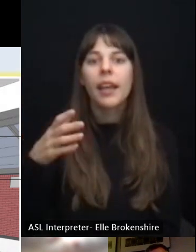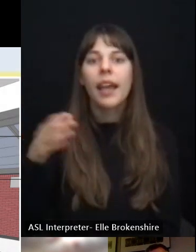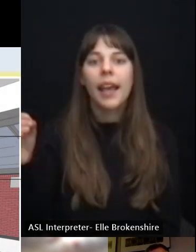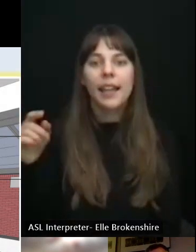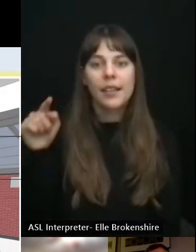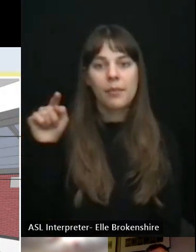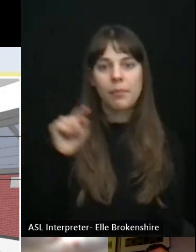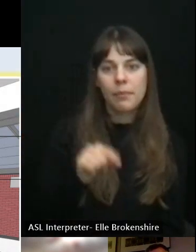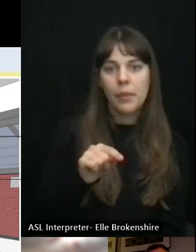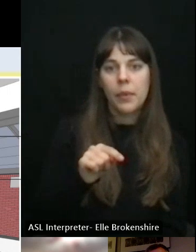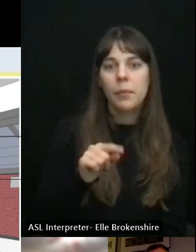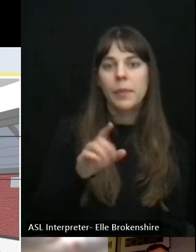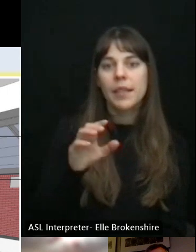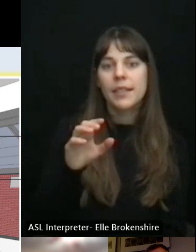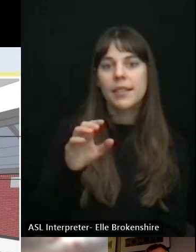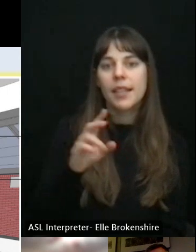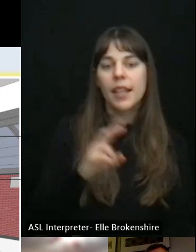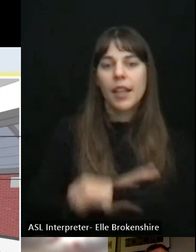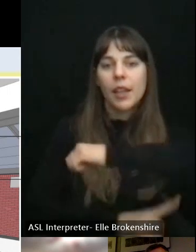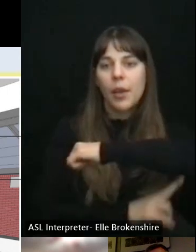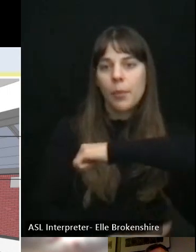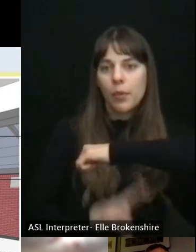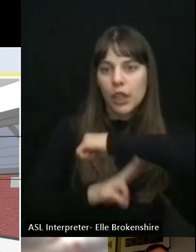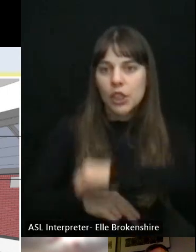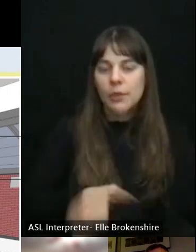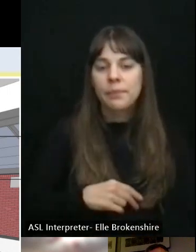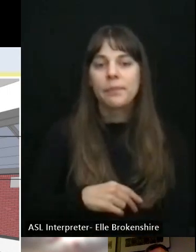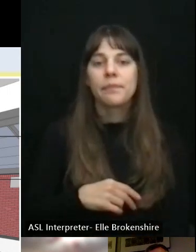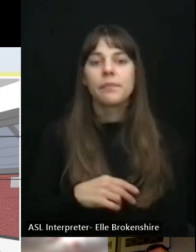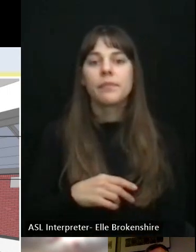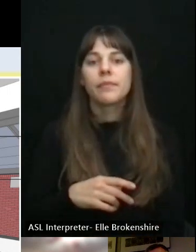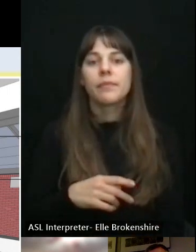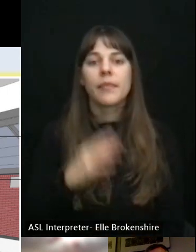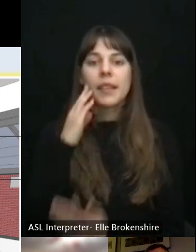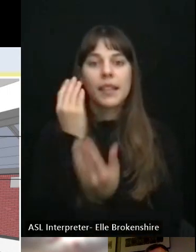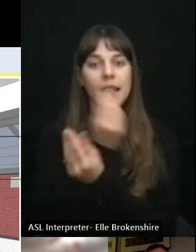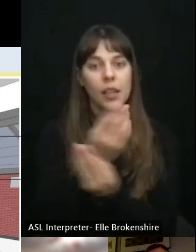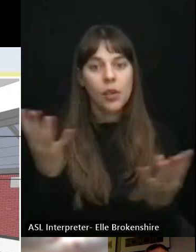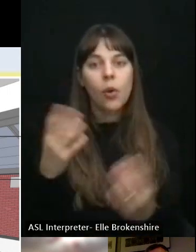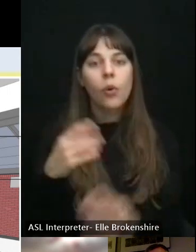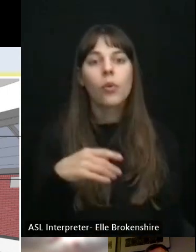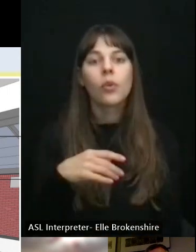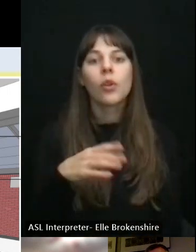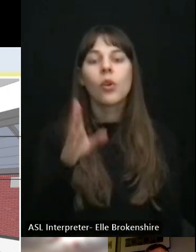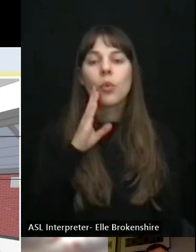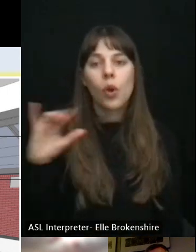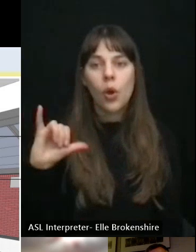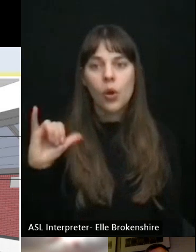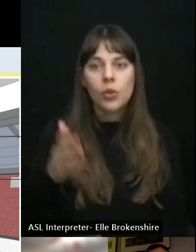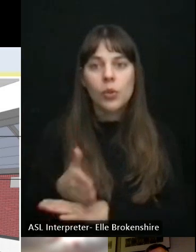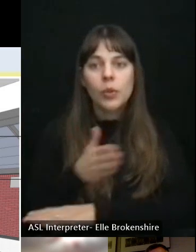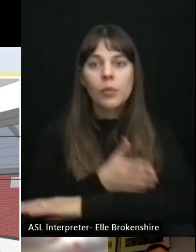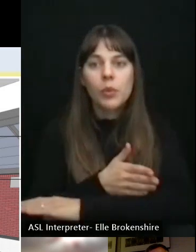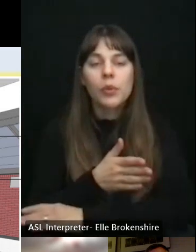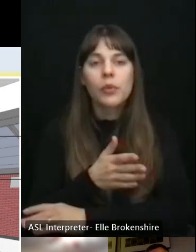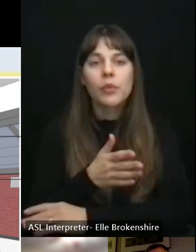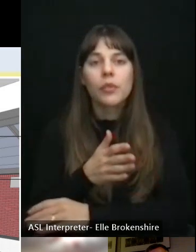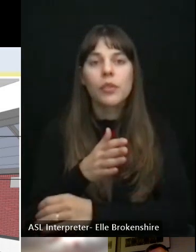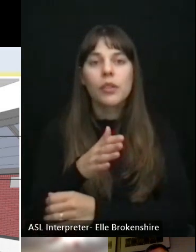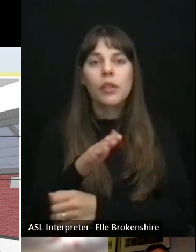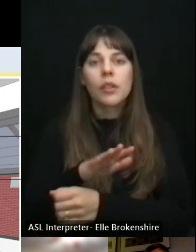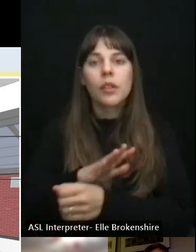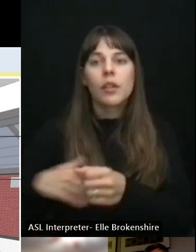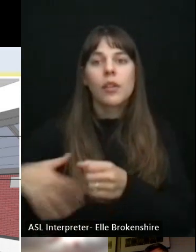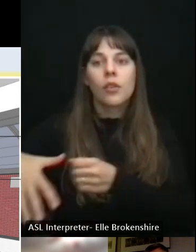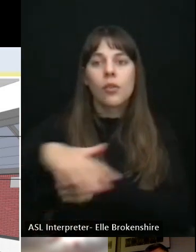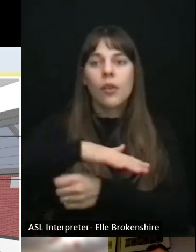and Dormont Station improvements. There will also be some improvements in and around the area of the lower